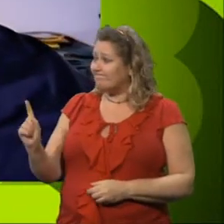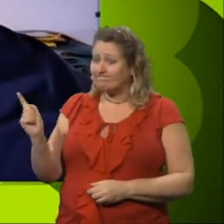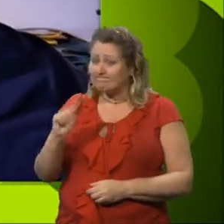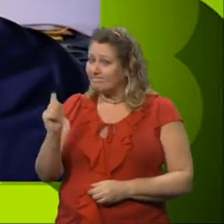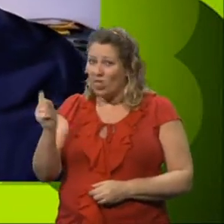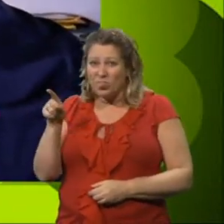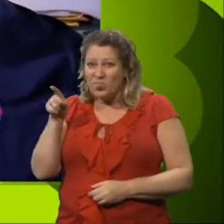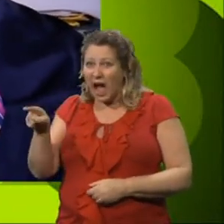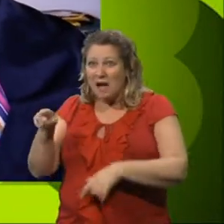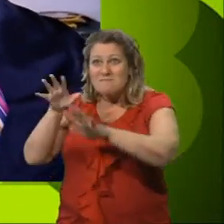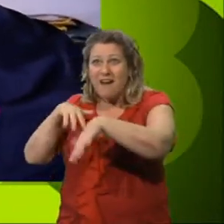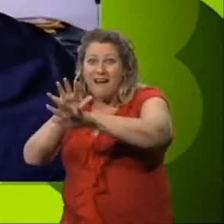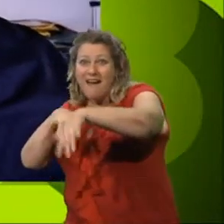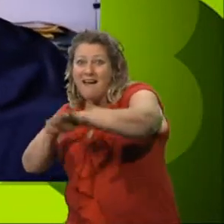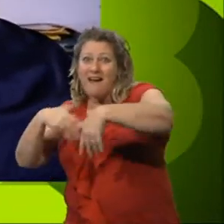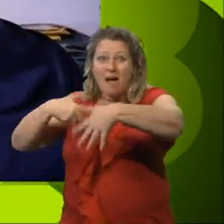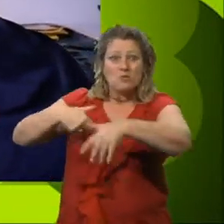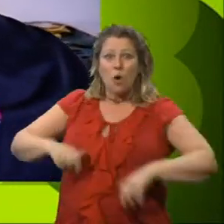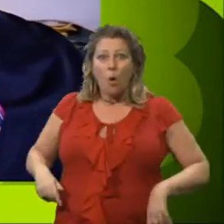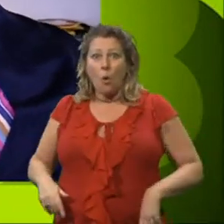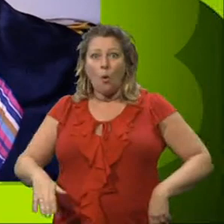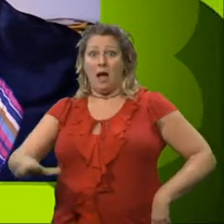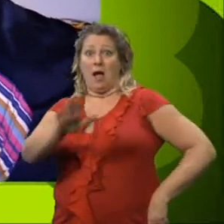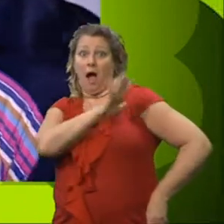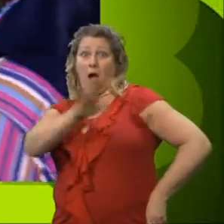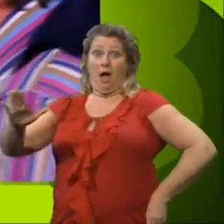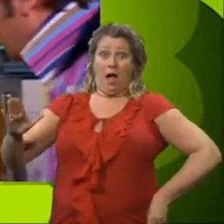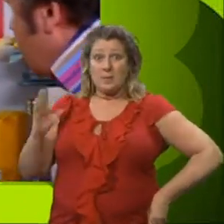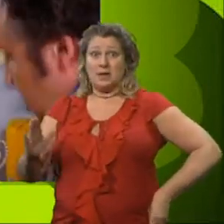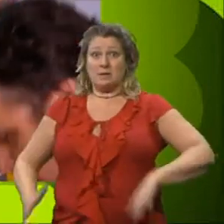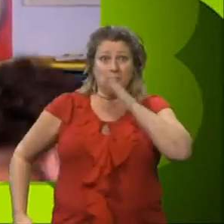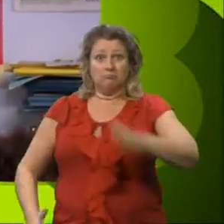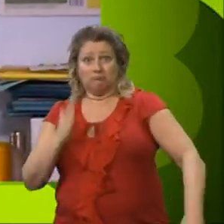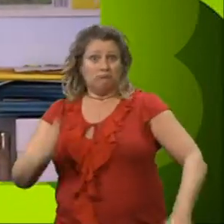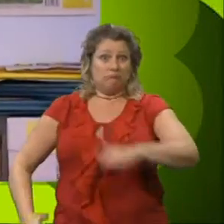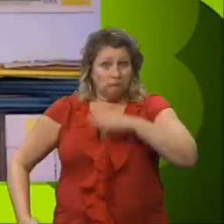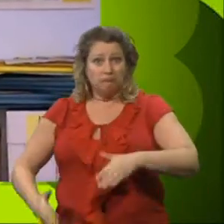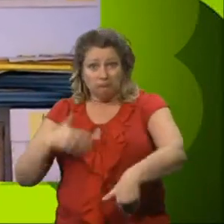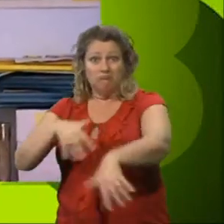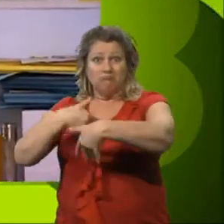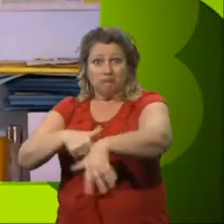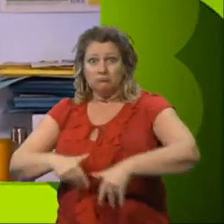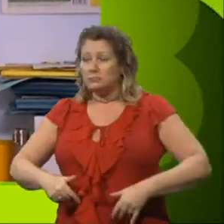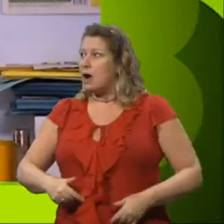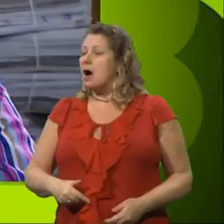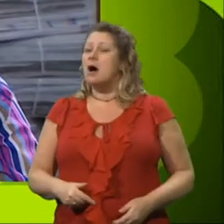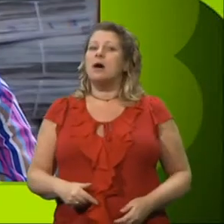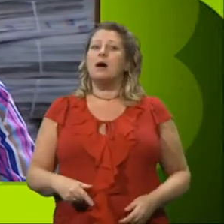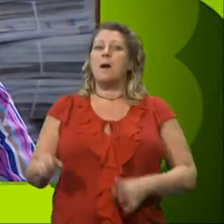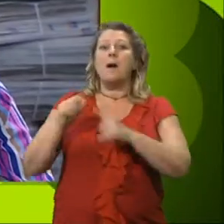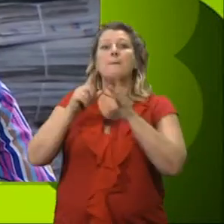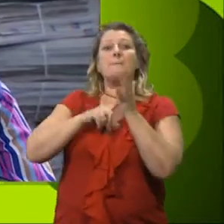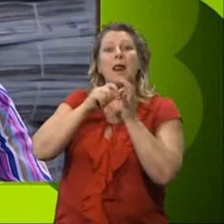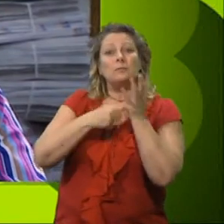Not that kind of parade. A parade ground. An army parade ground. I knew that. The Pilbury